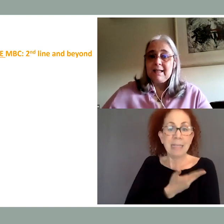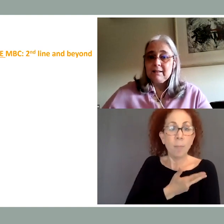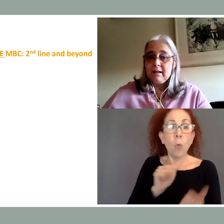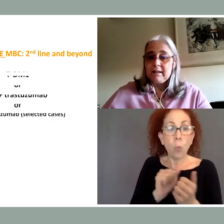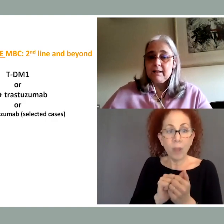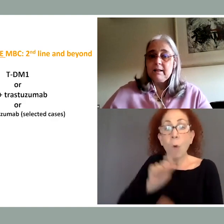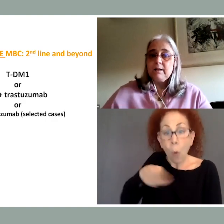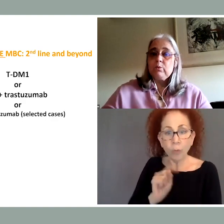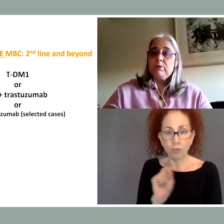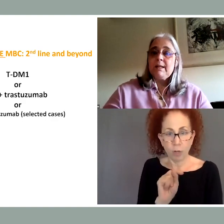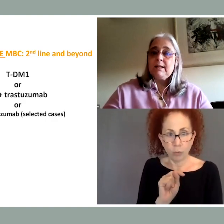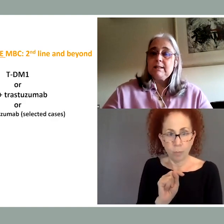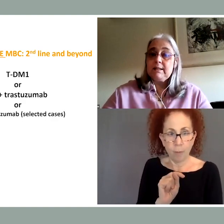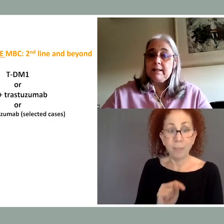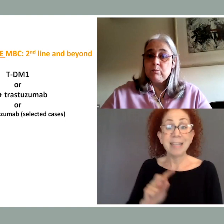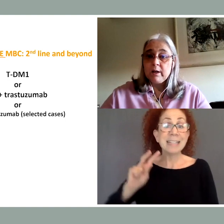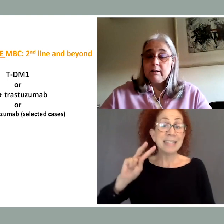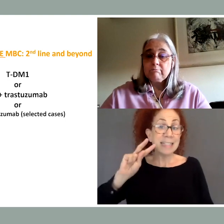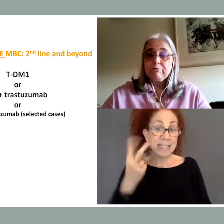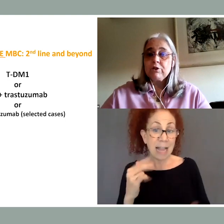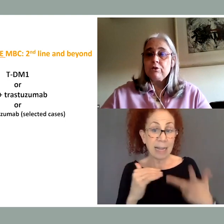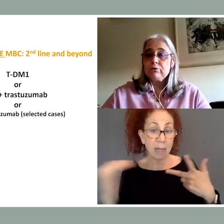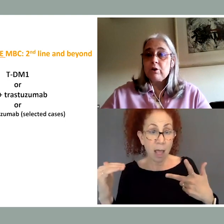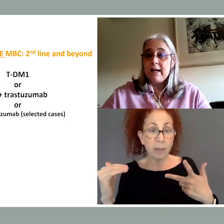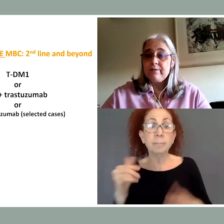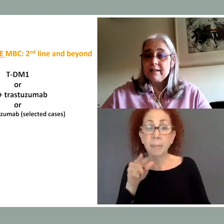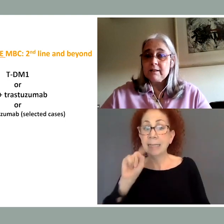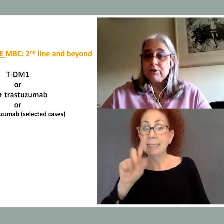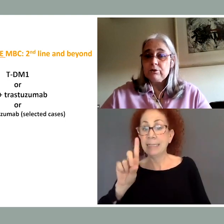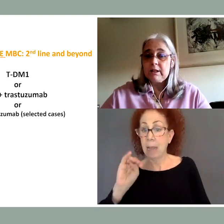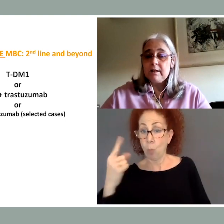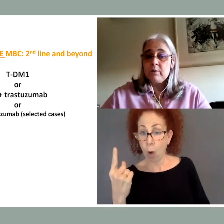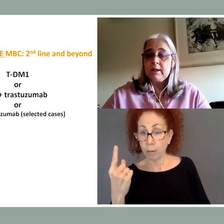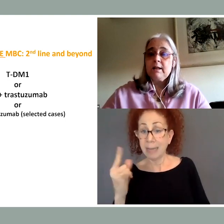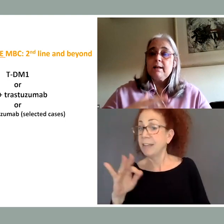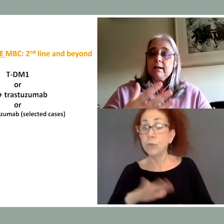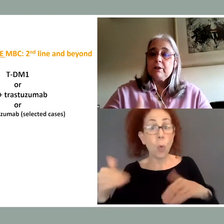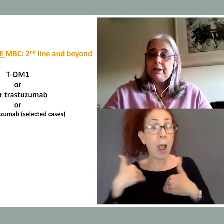The second line would be TDM1. For those who don't have access